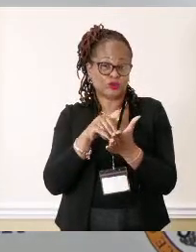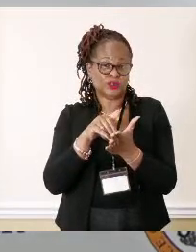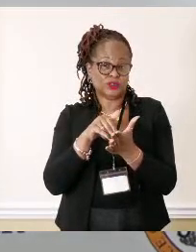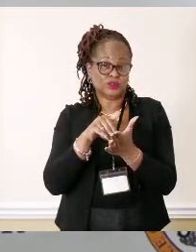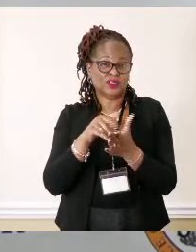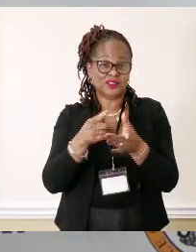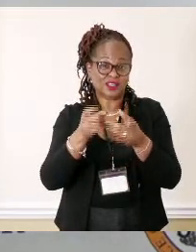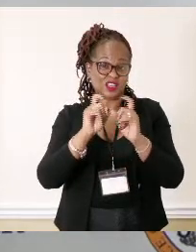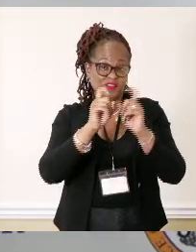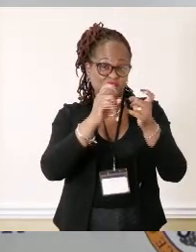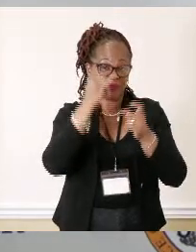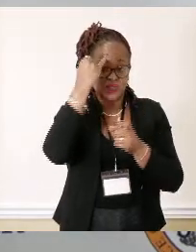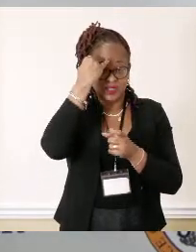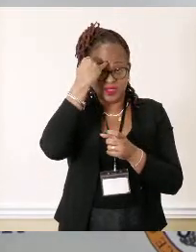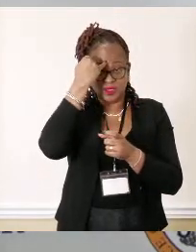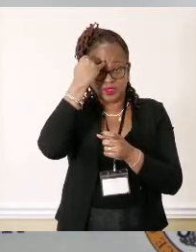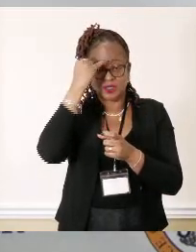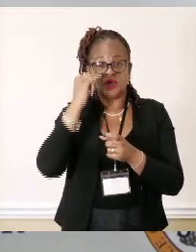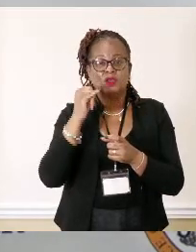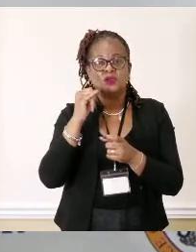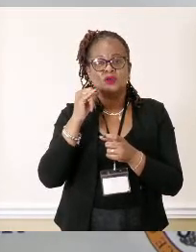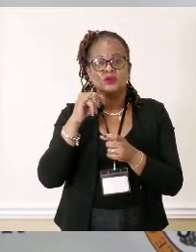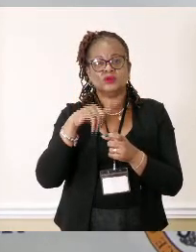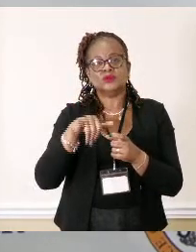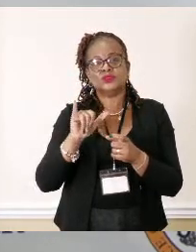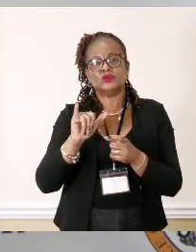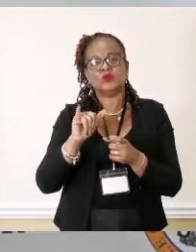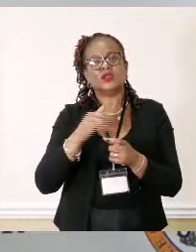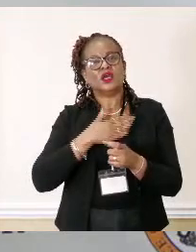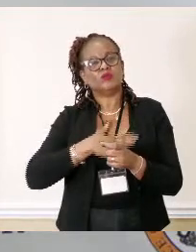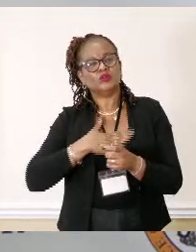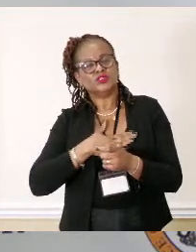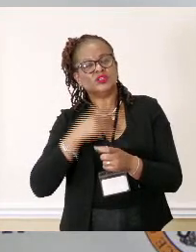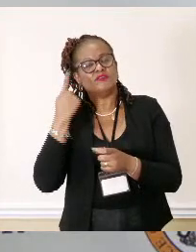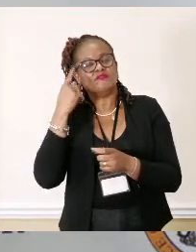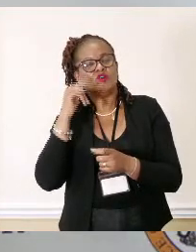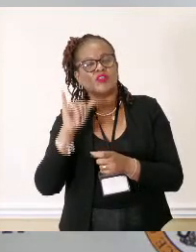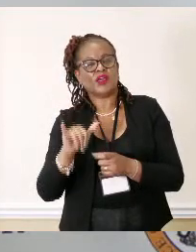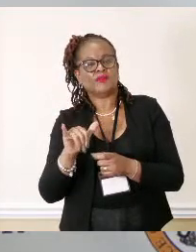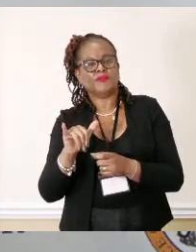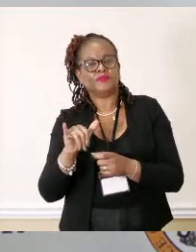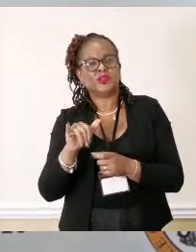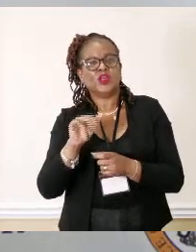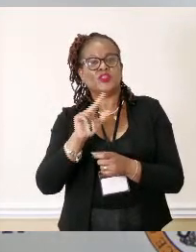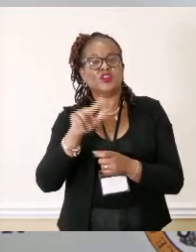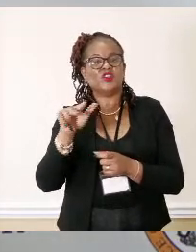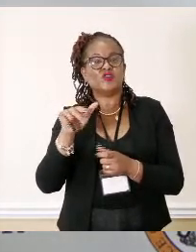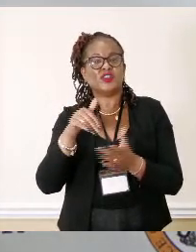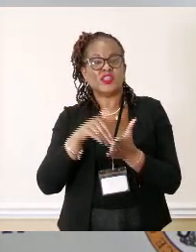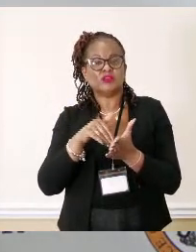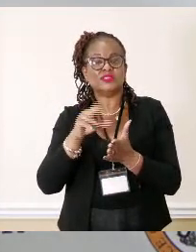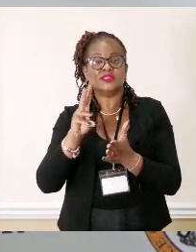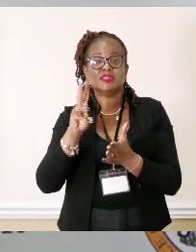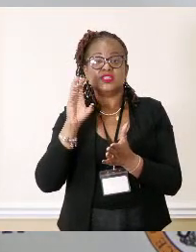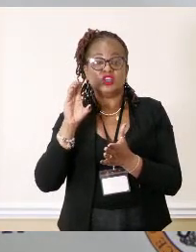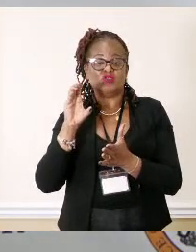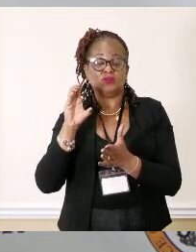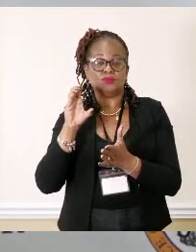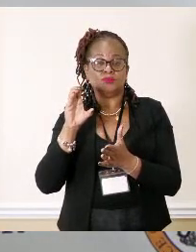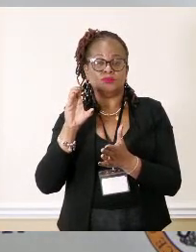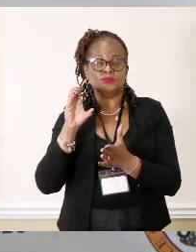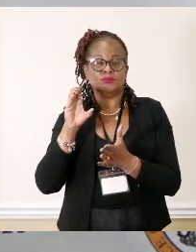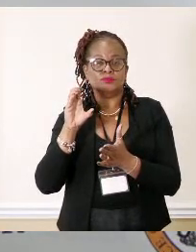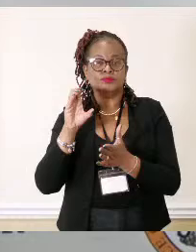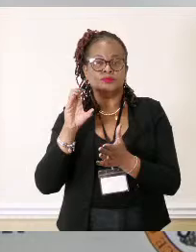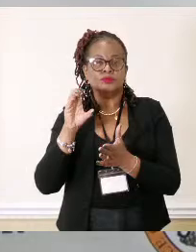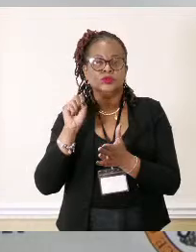from India. We still want to express our appreciation for that. We had 33,600.